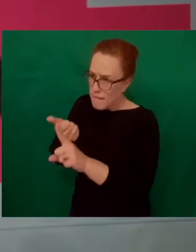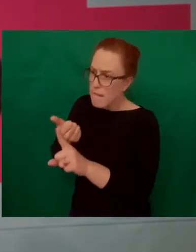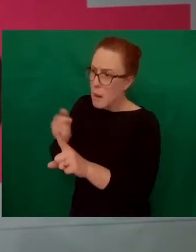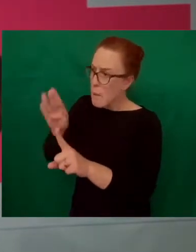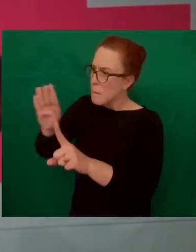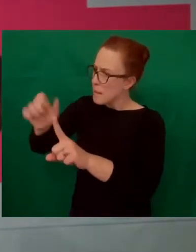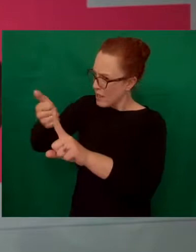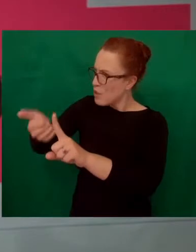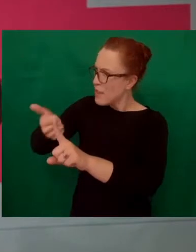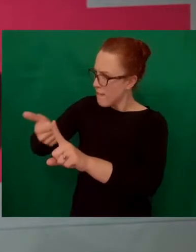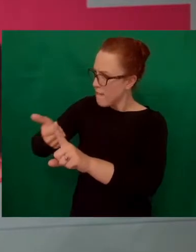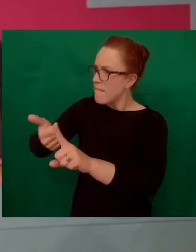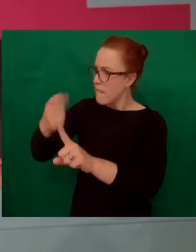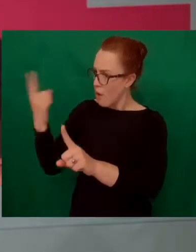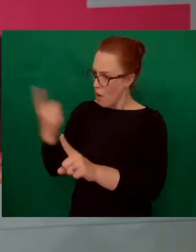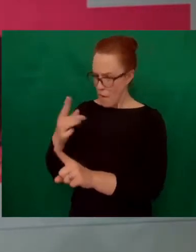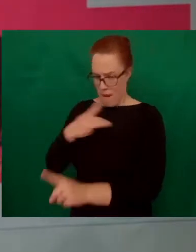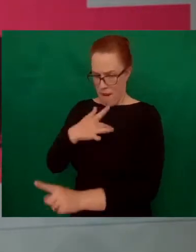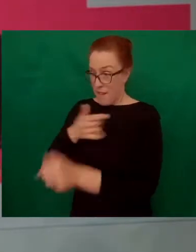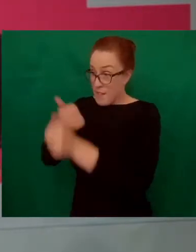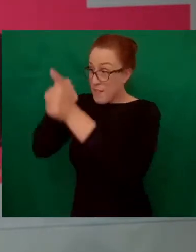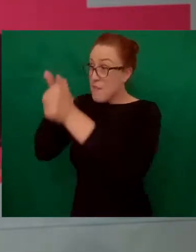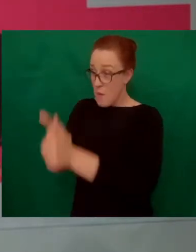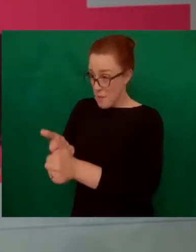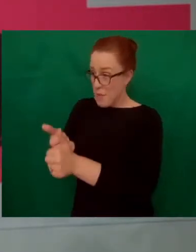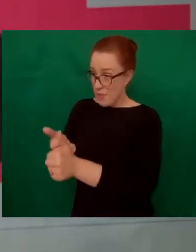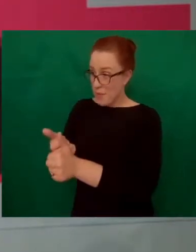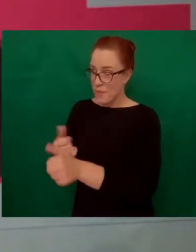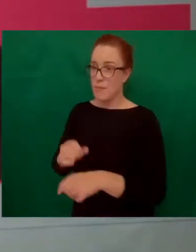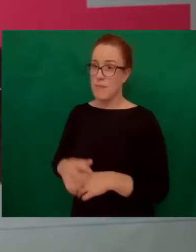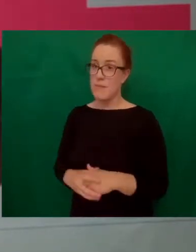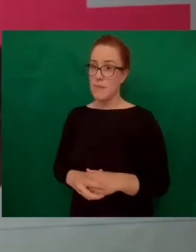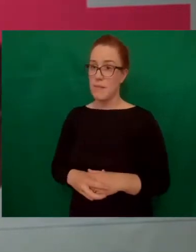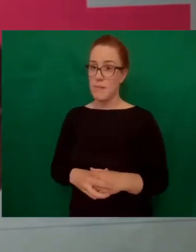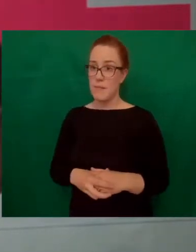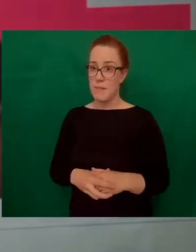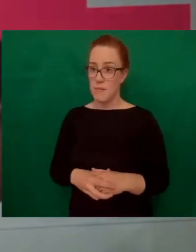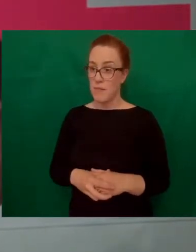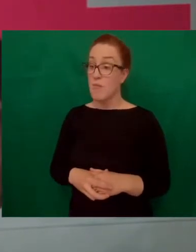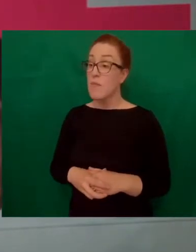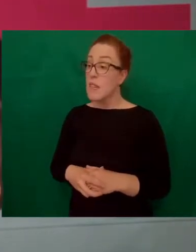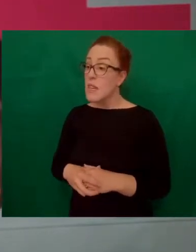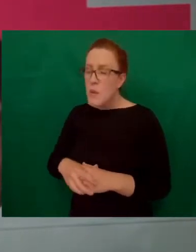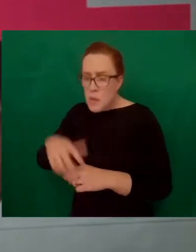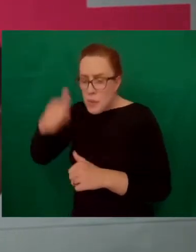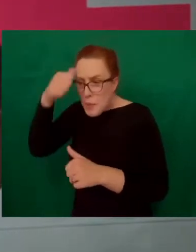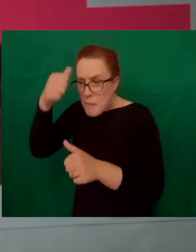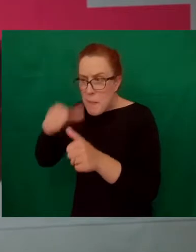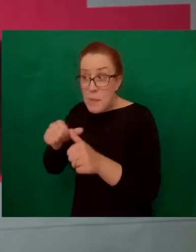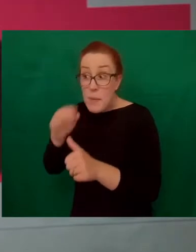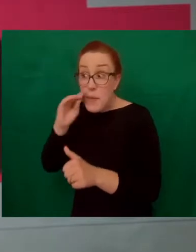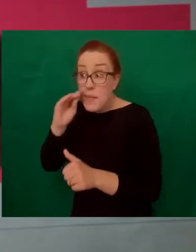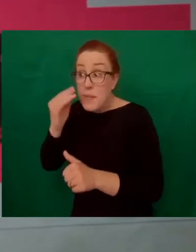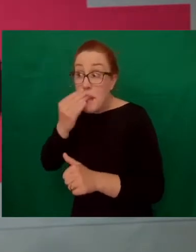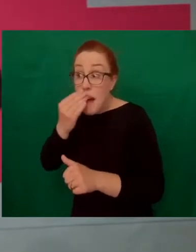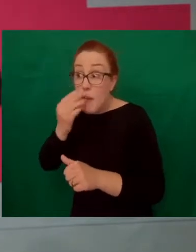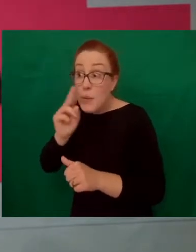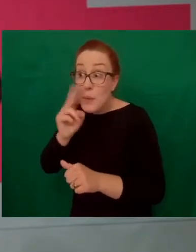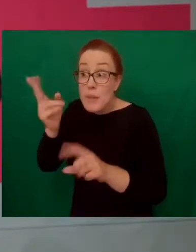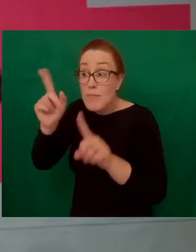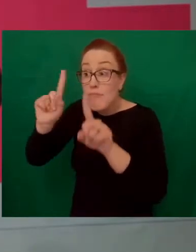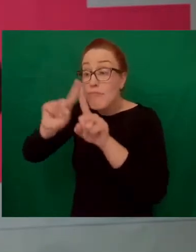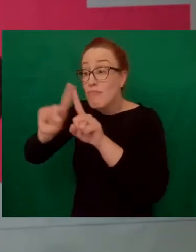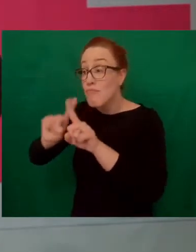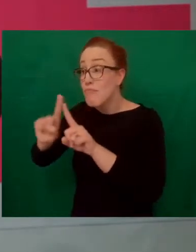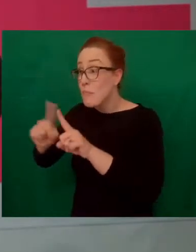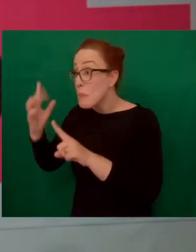says. Just be yourself and always listen to your heart. She tells me to remember the pretty flowers are all different and